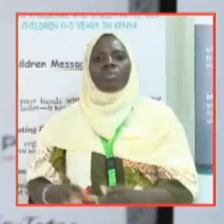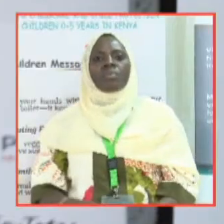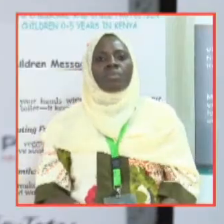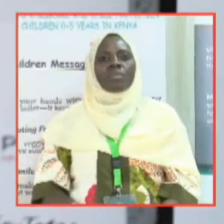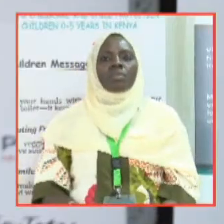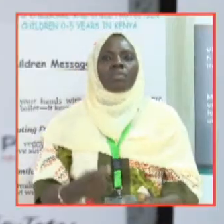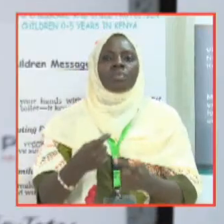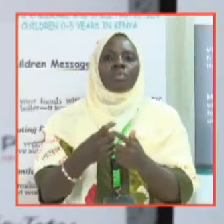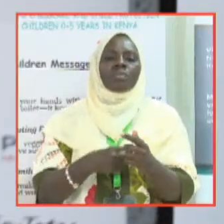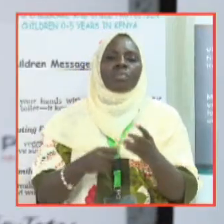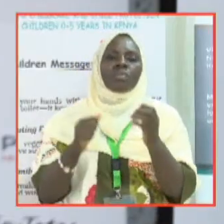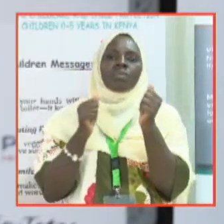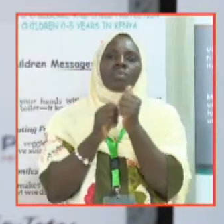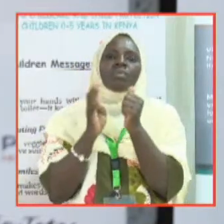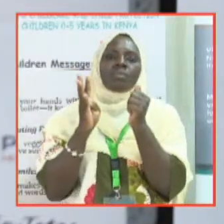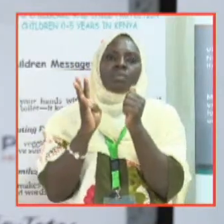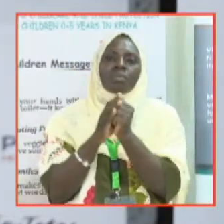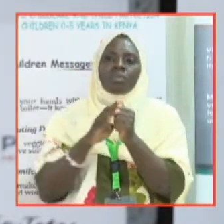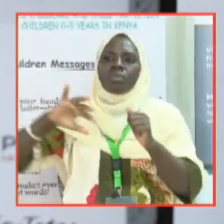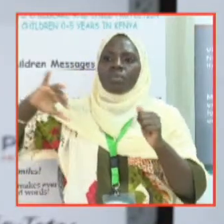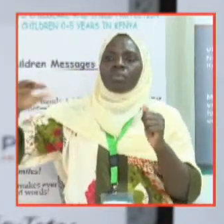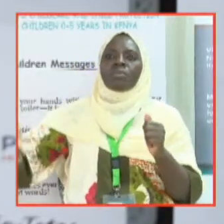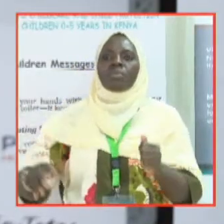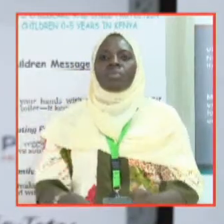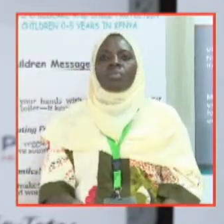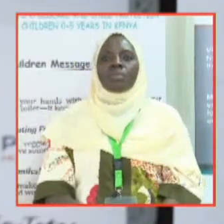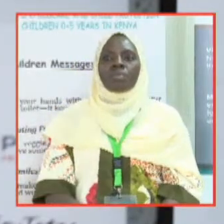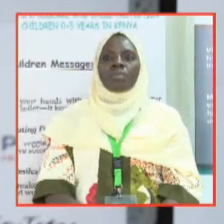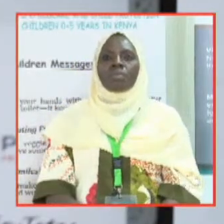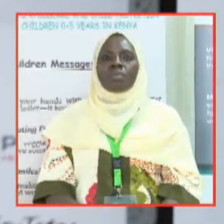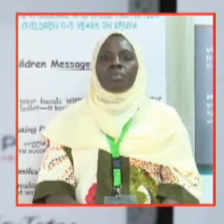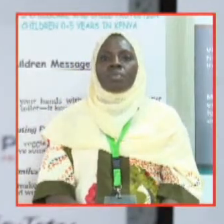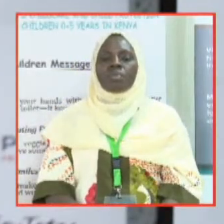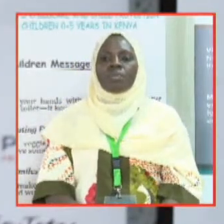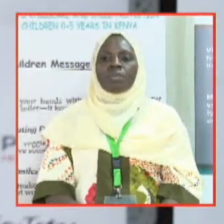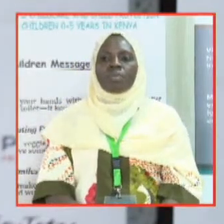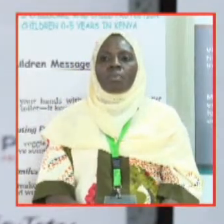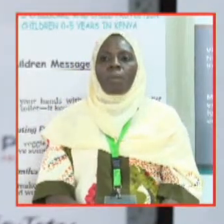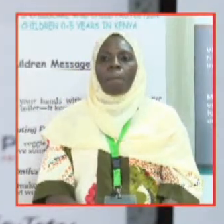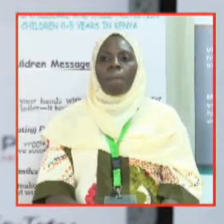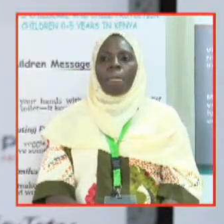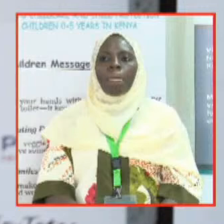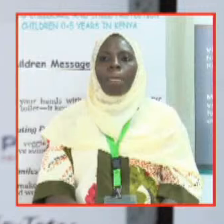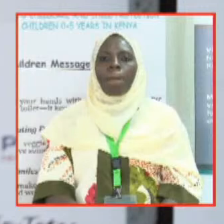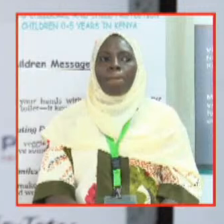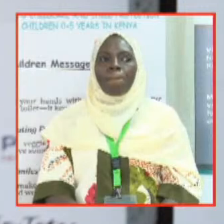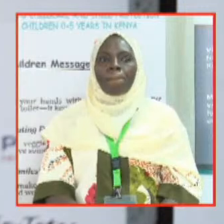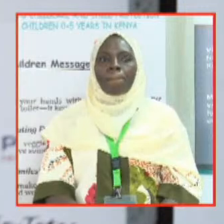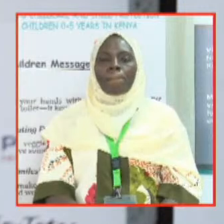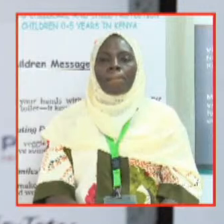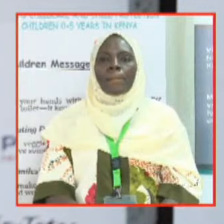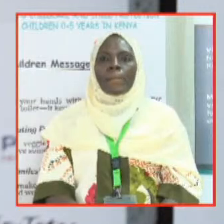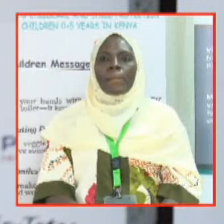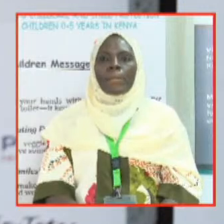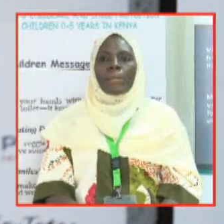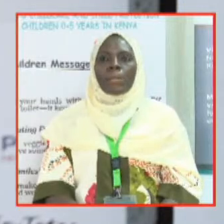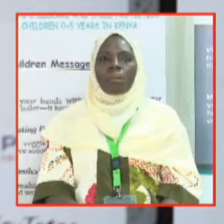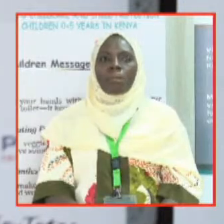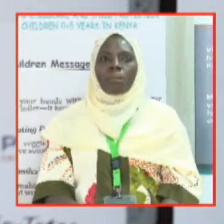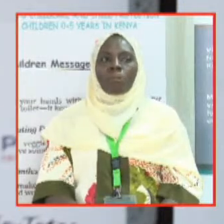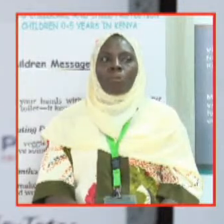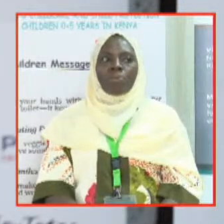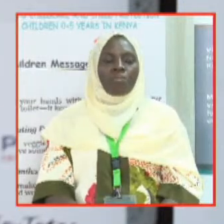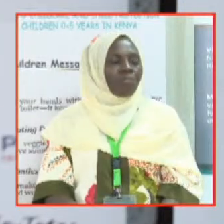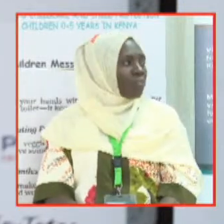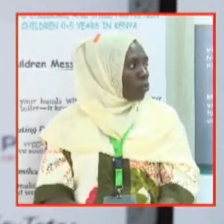From the 14 counties, I think the person who is projecting is lagging behind. So from